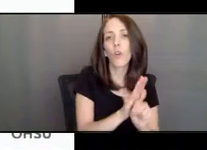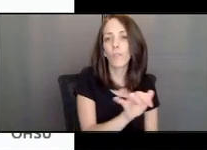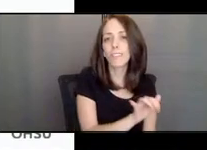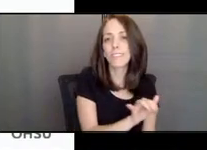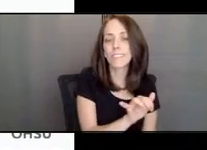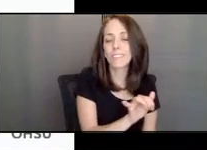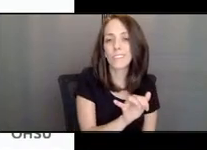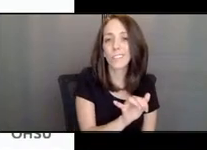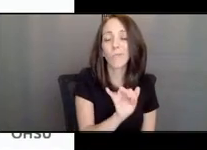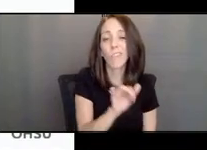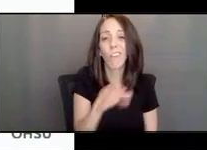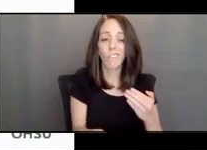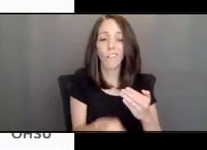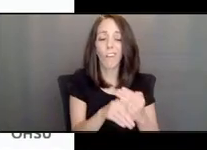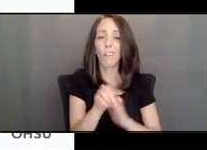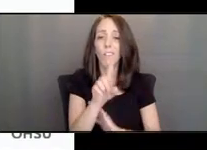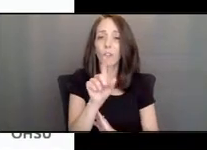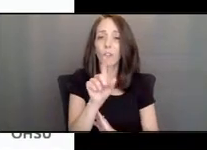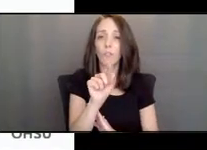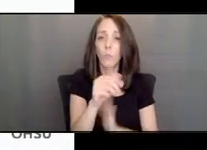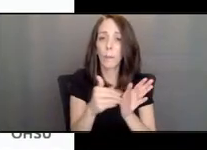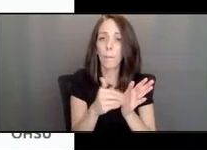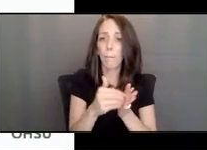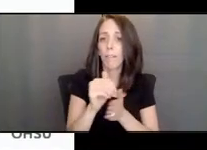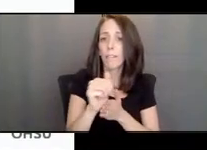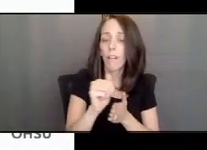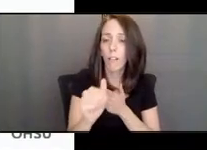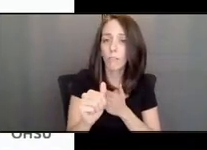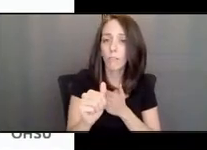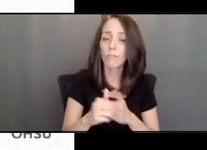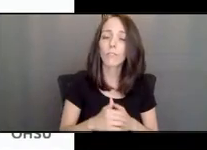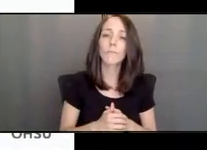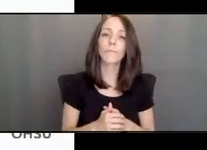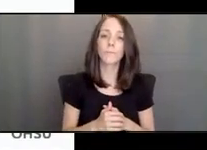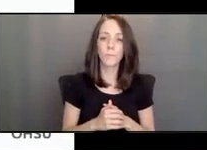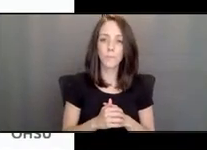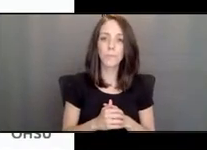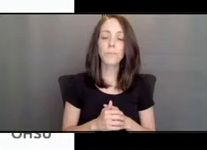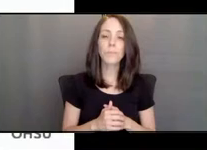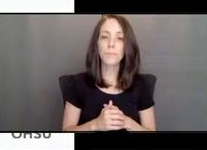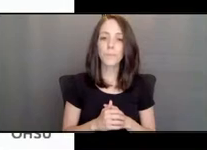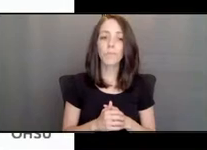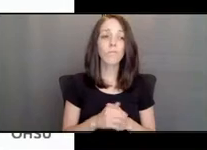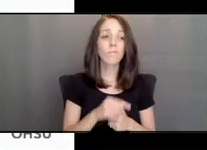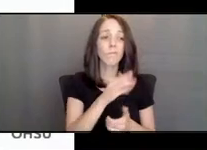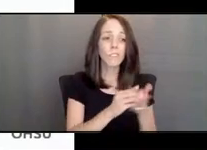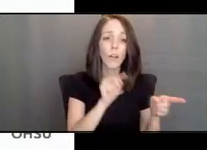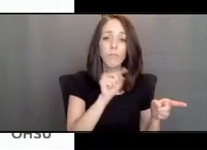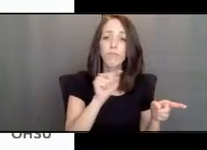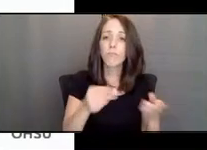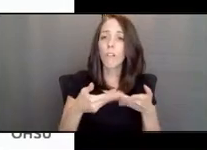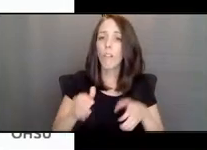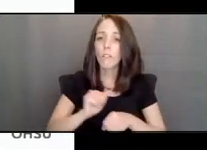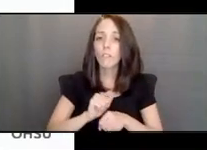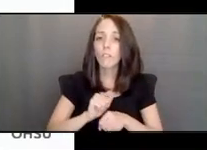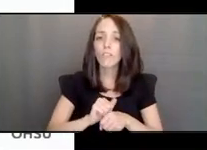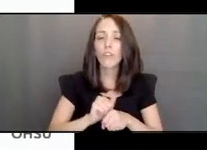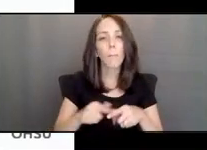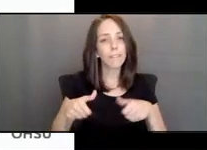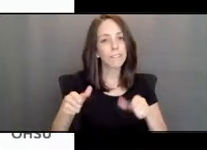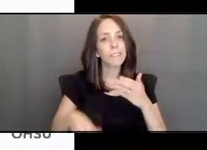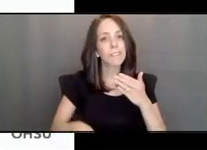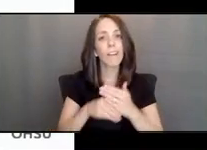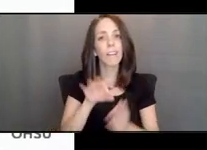$120 million. No payer mix shift despite the loss of jobs adds $93 million.